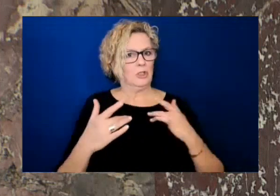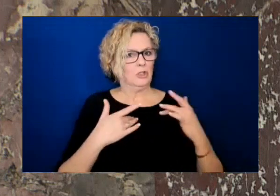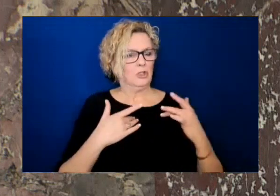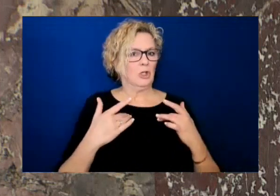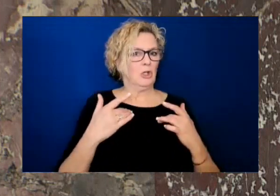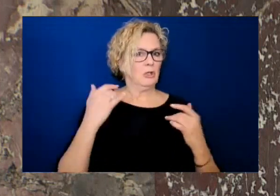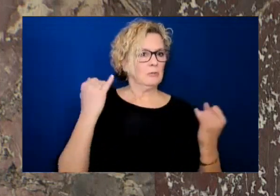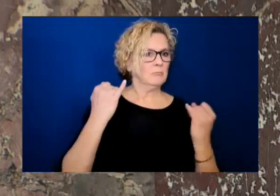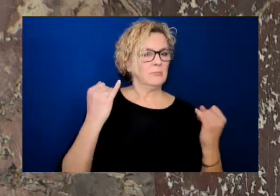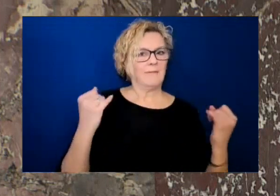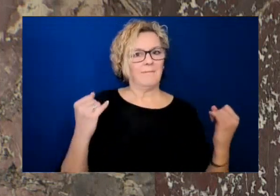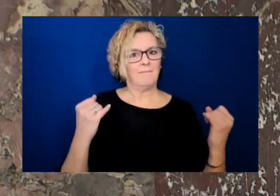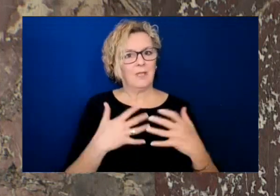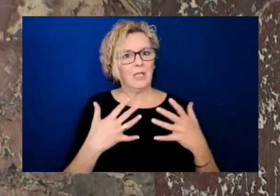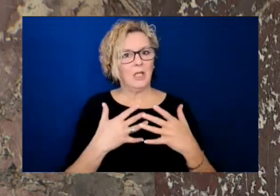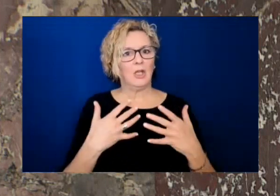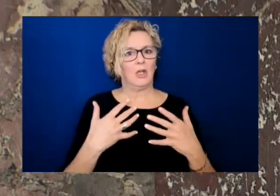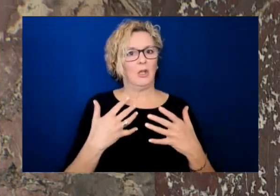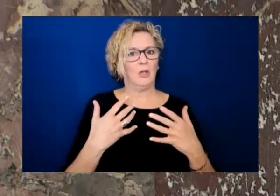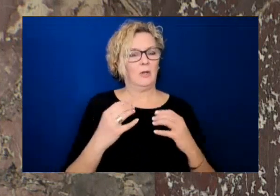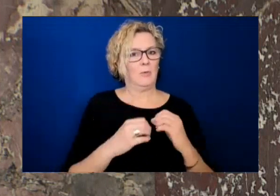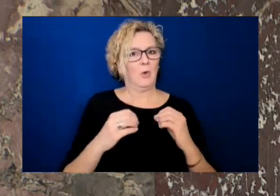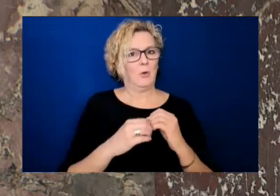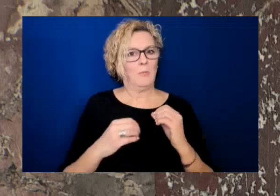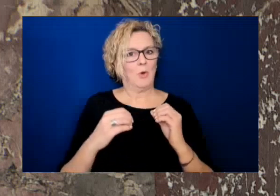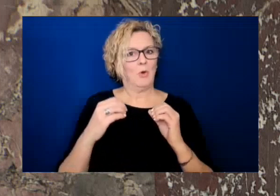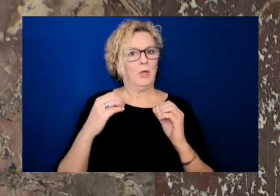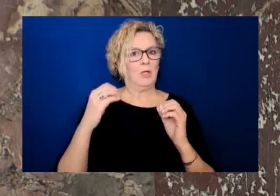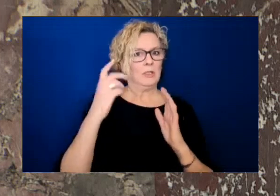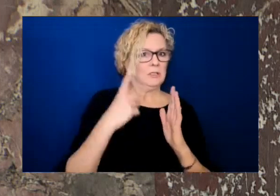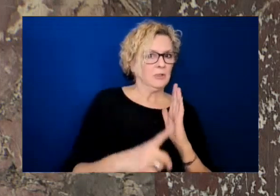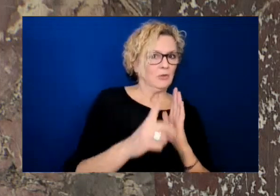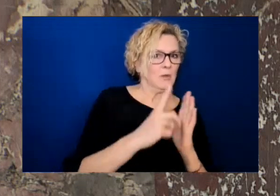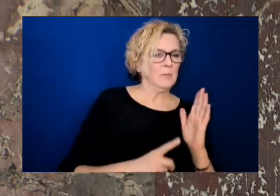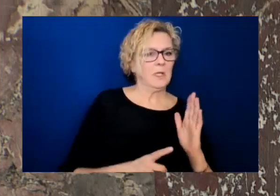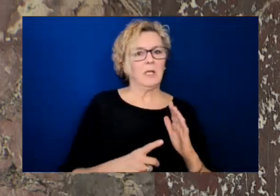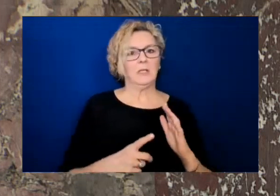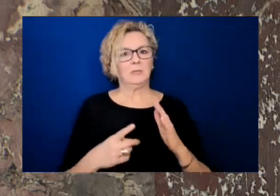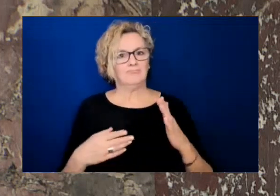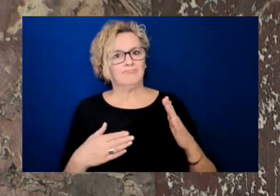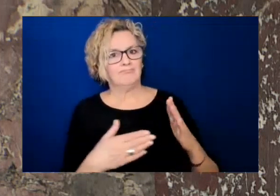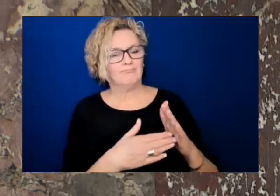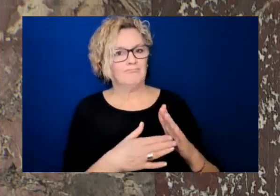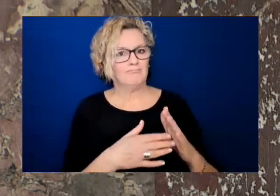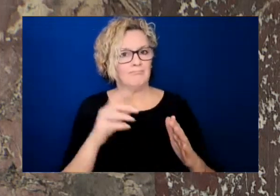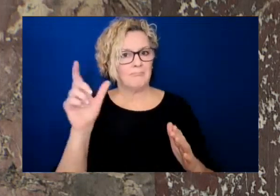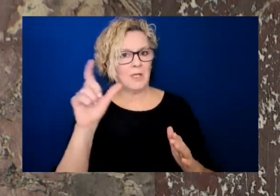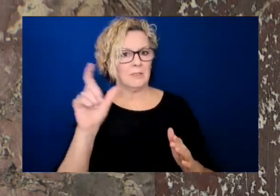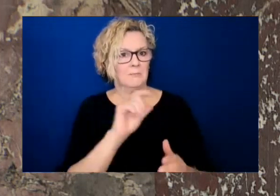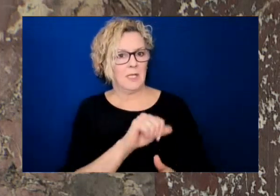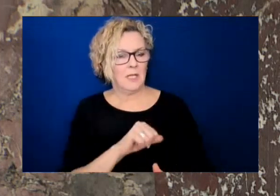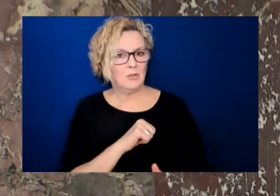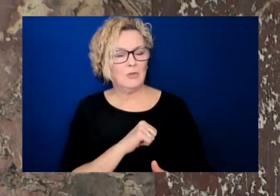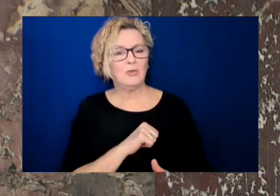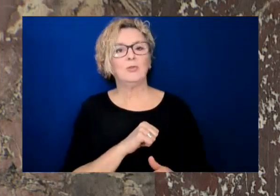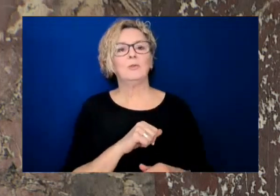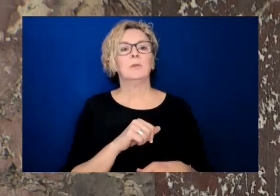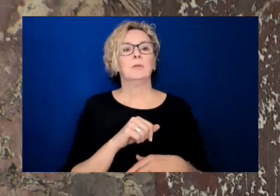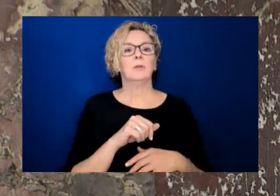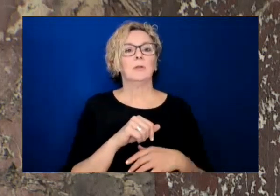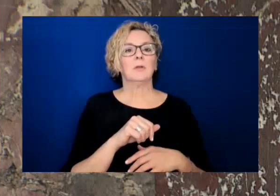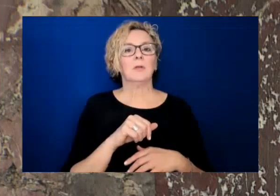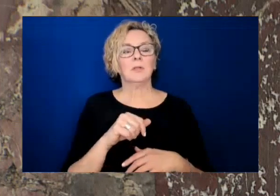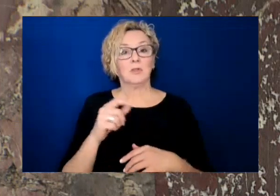about discrimination and racism as well. We've got to support those members of the public service too. As a province, our strength is in